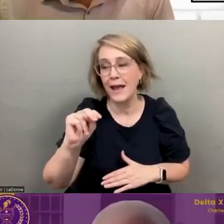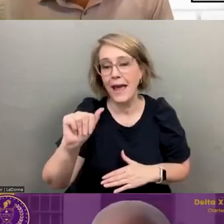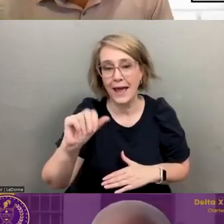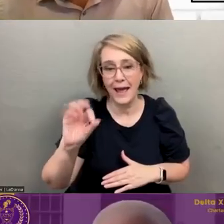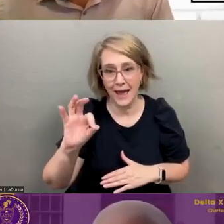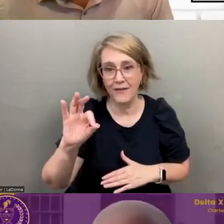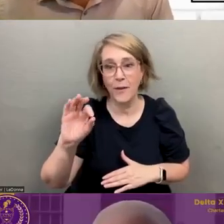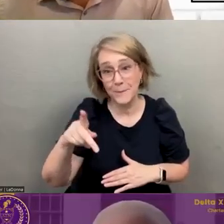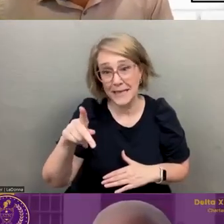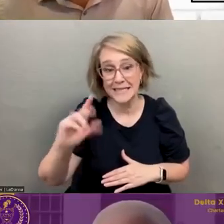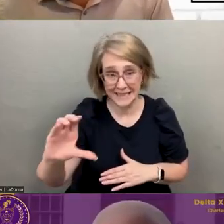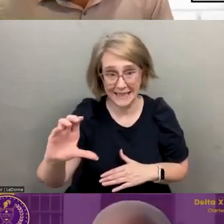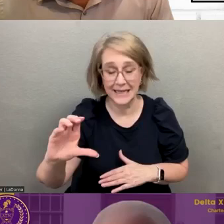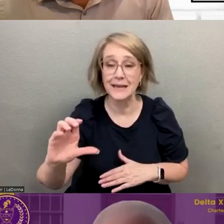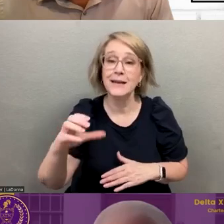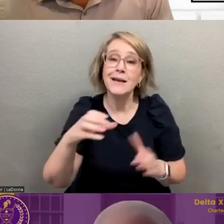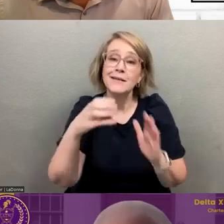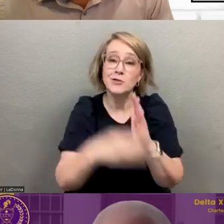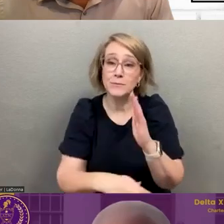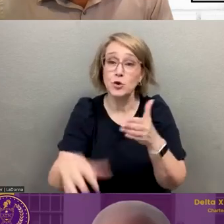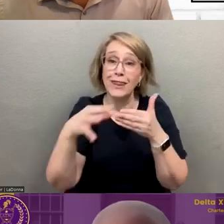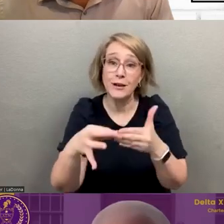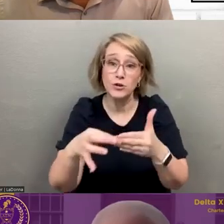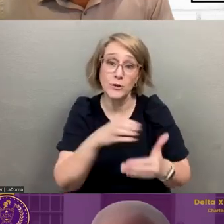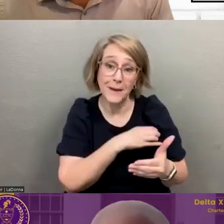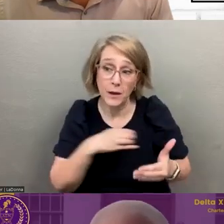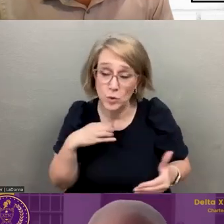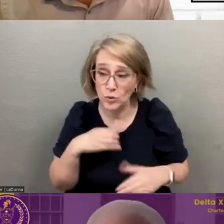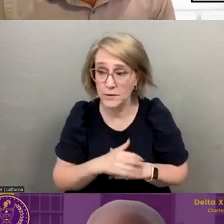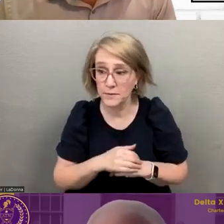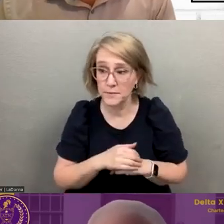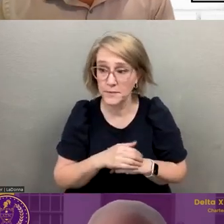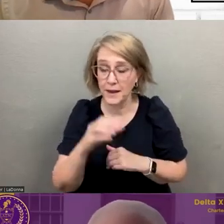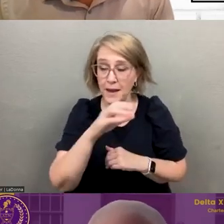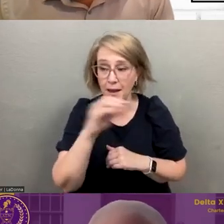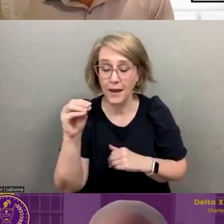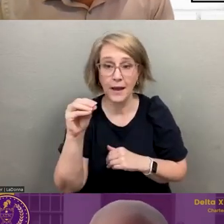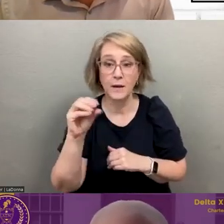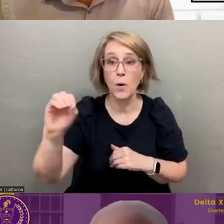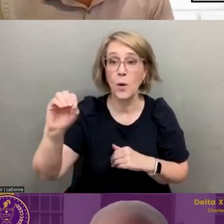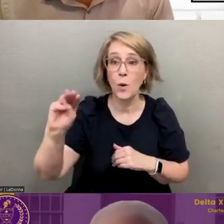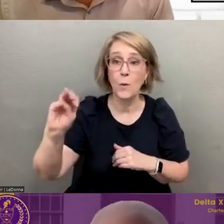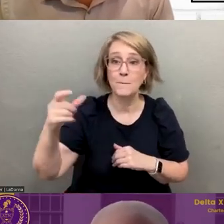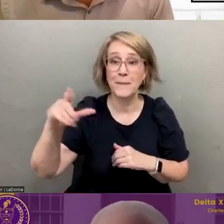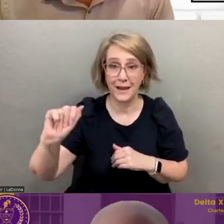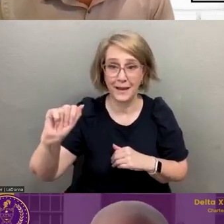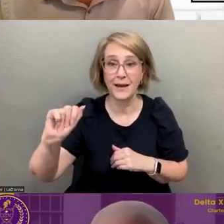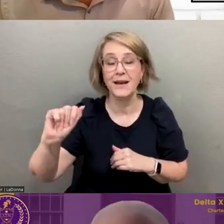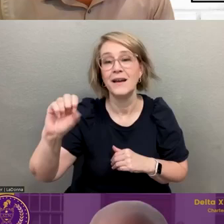AFSP Chapter Leadership Council and a member of Omega Psi Phi